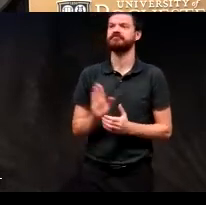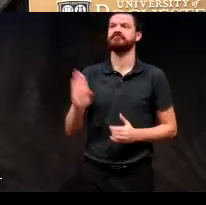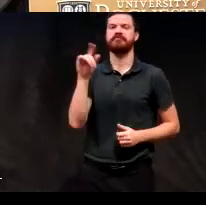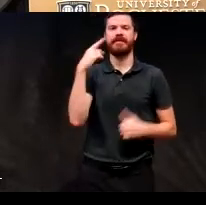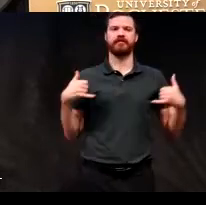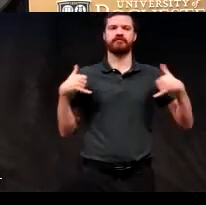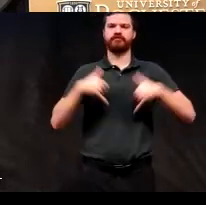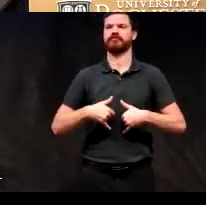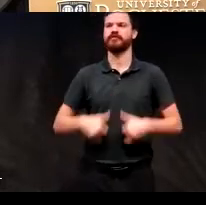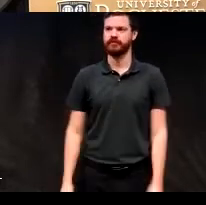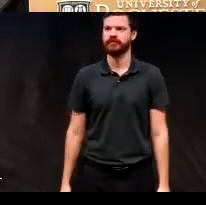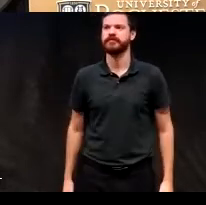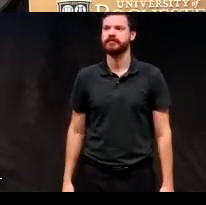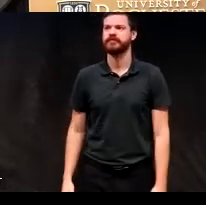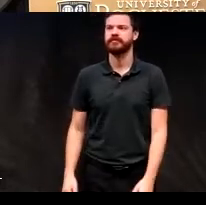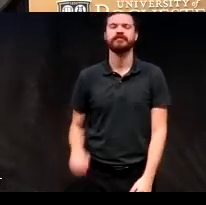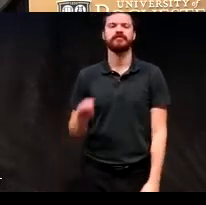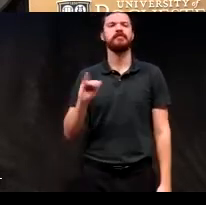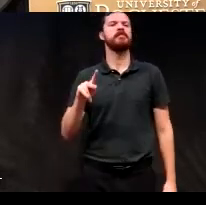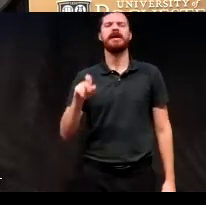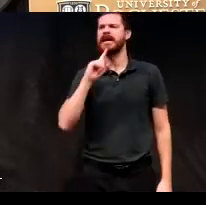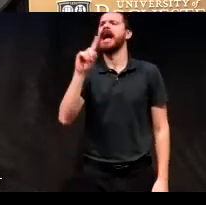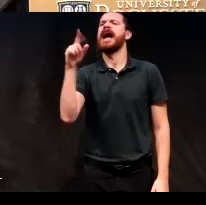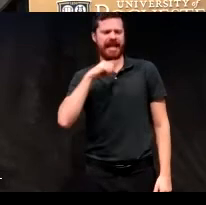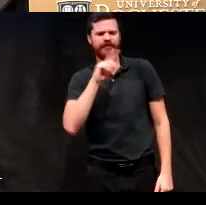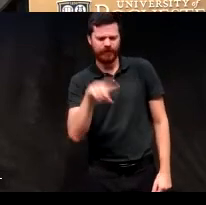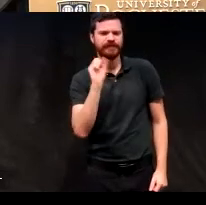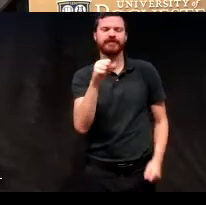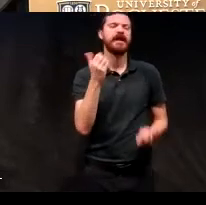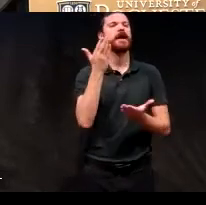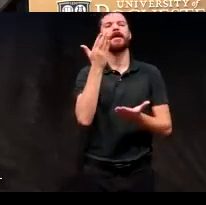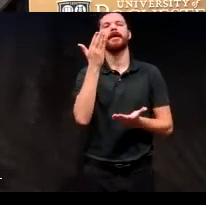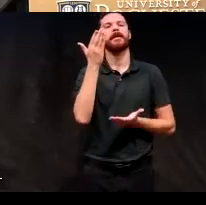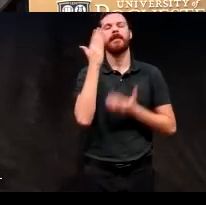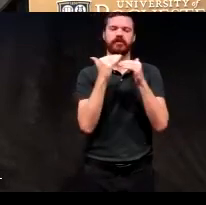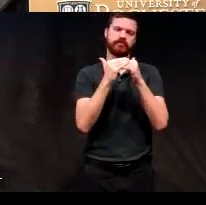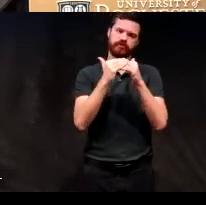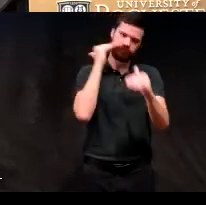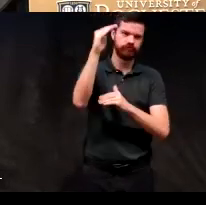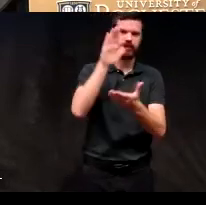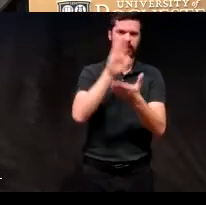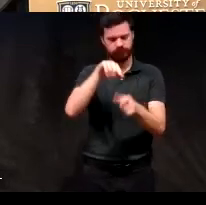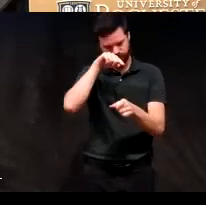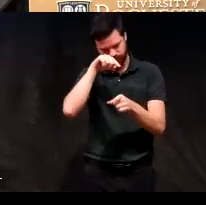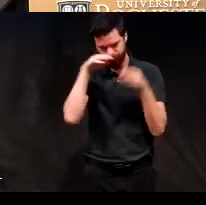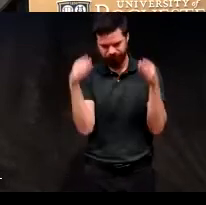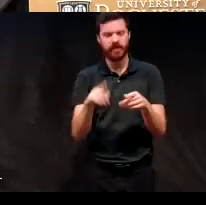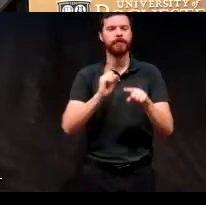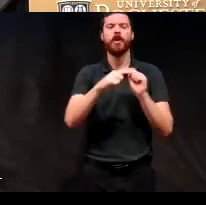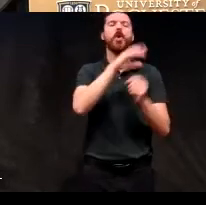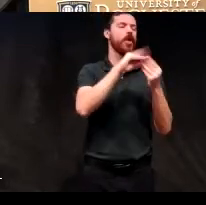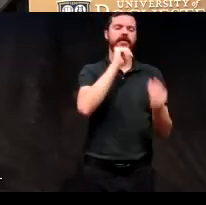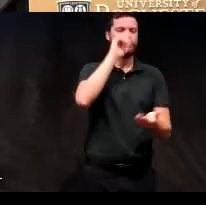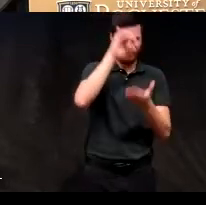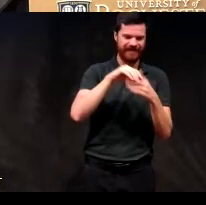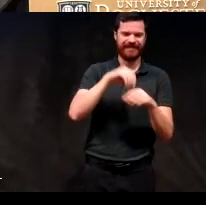Mike? I question, and it might be too academic, but you talked about not believing in